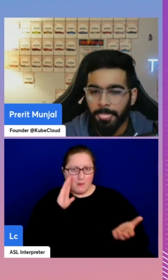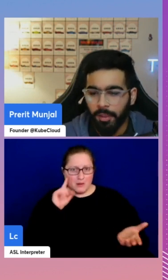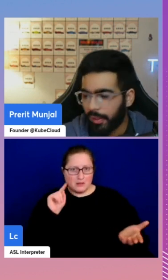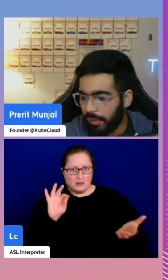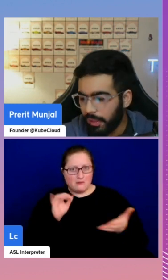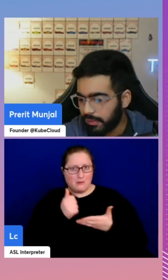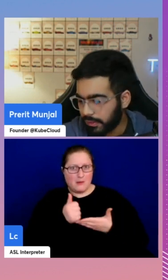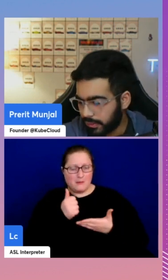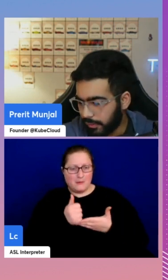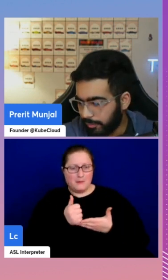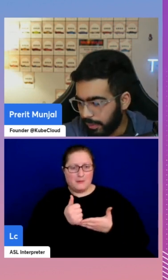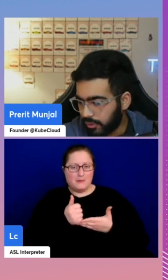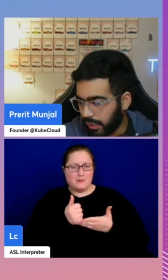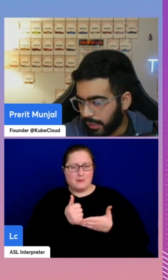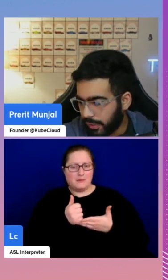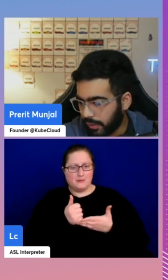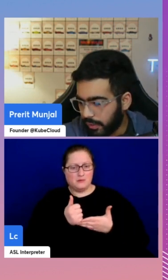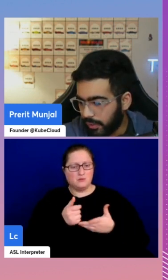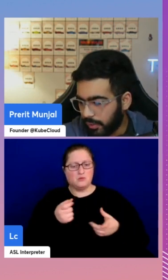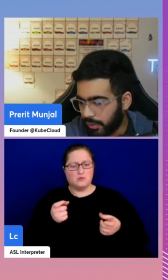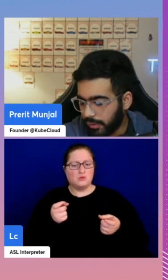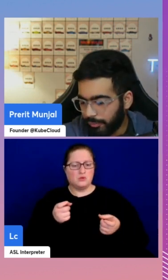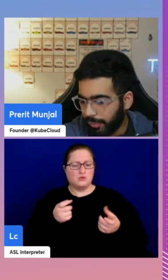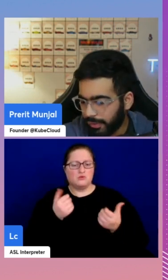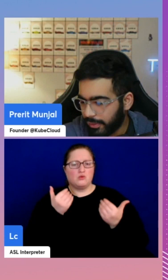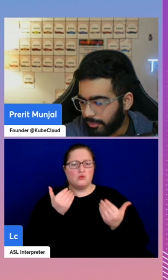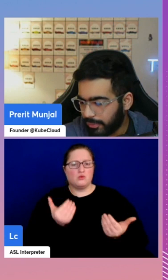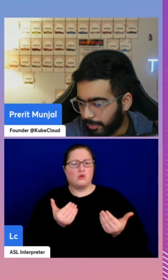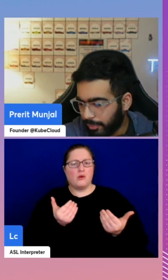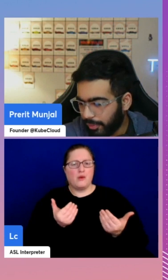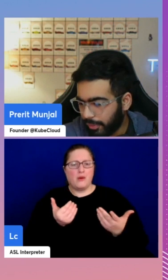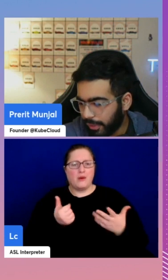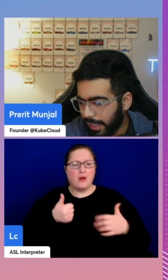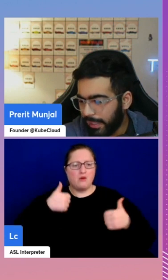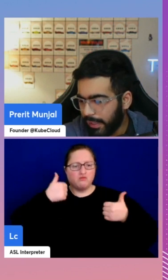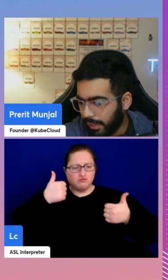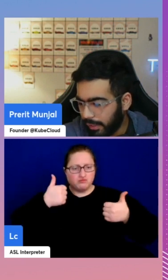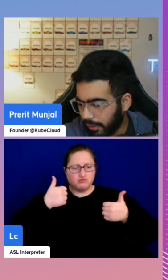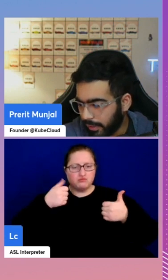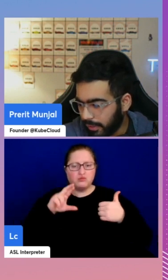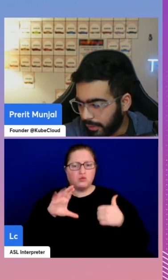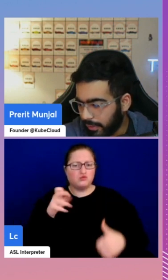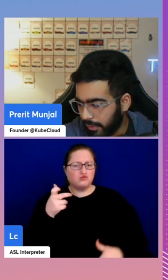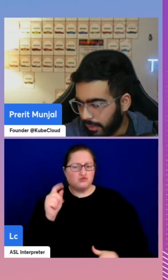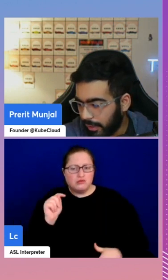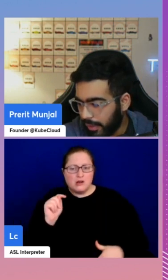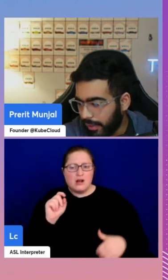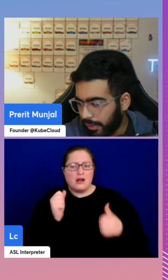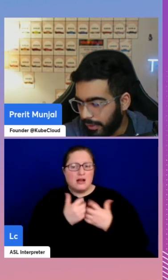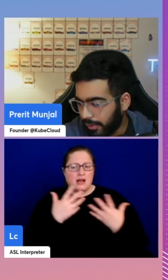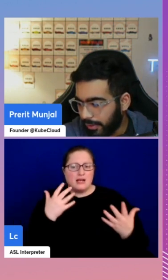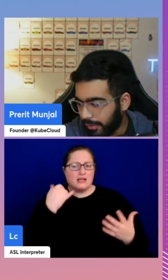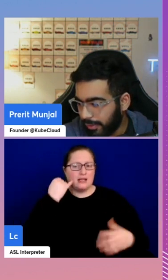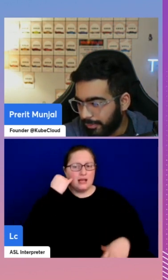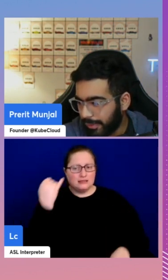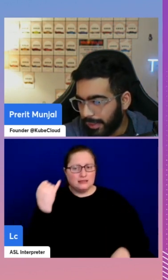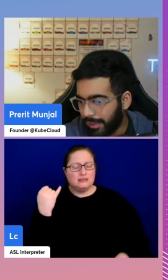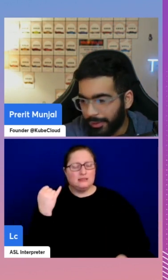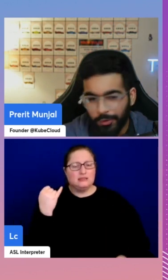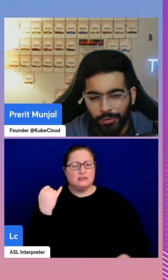help? Okay, just give me a chat, give me a thumbs up or any idea in